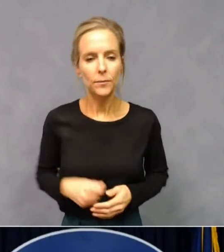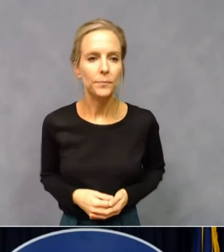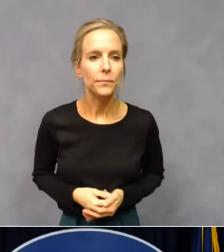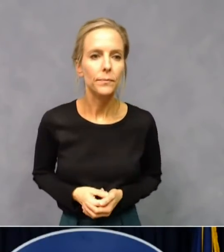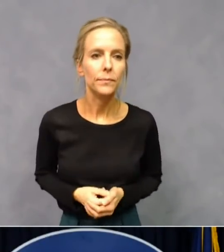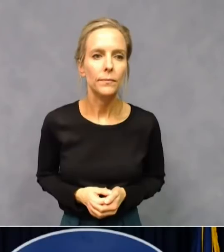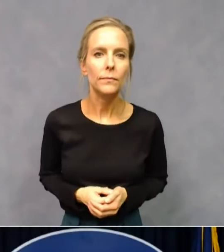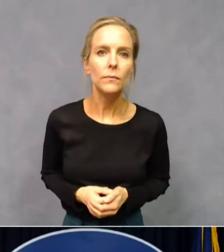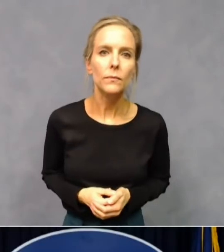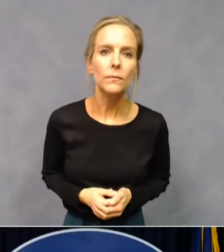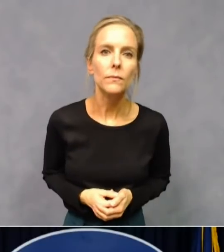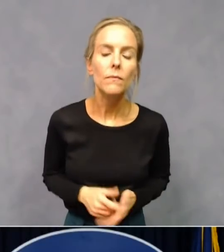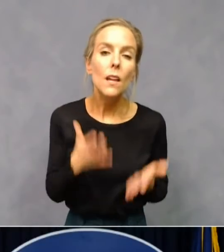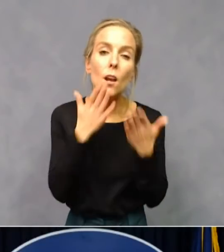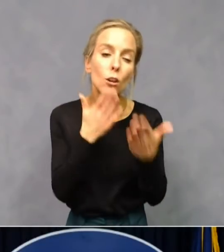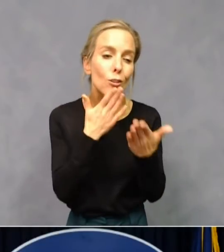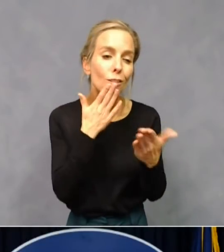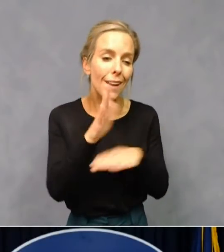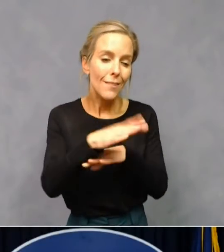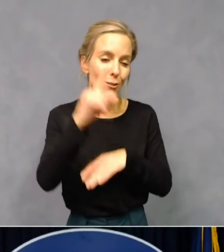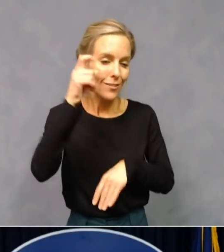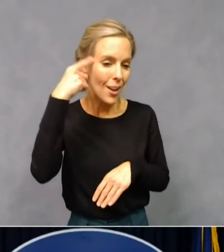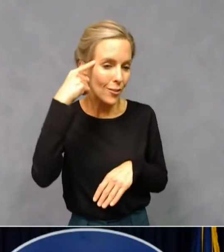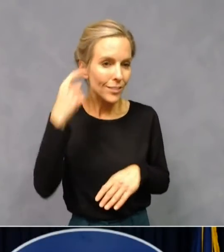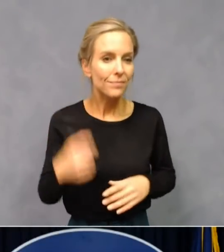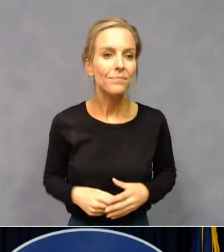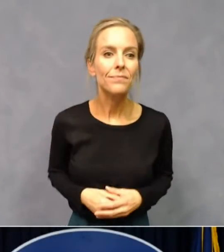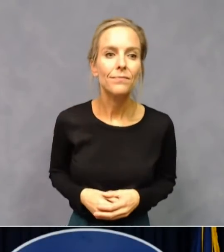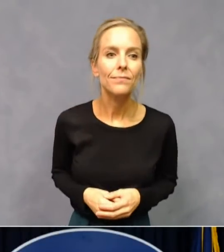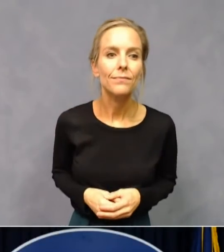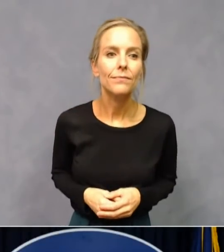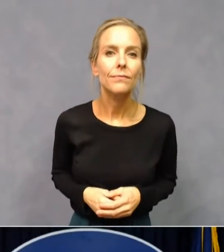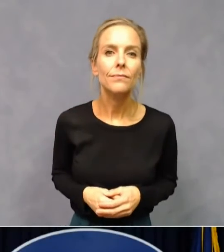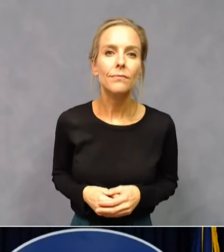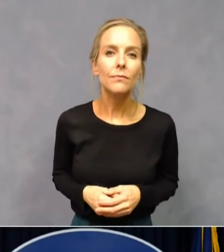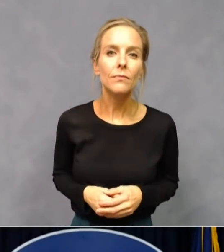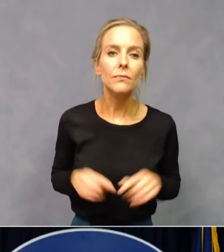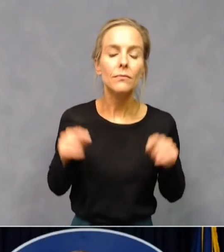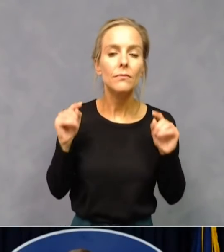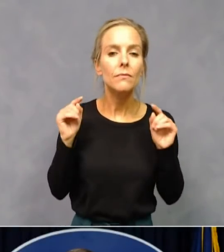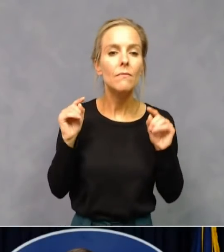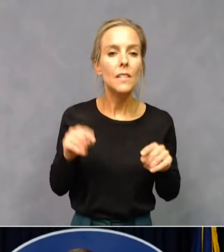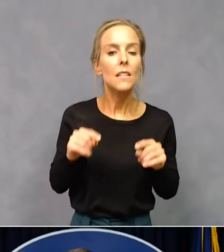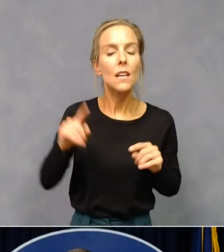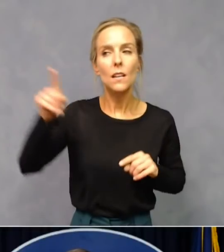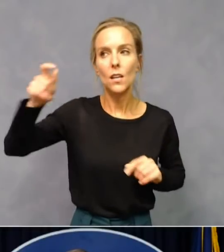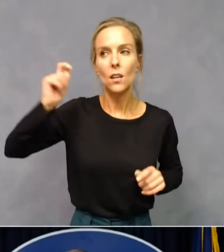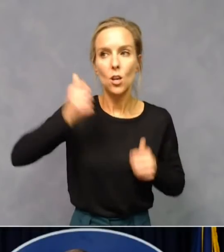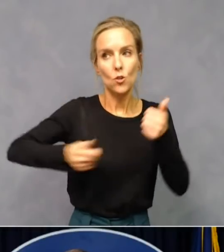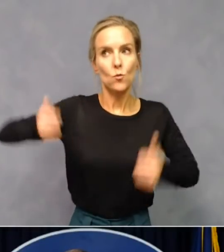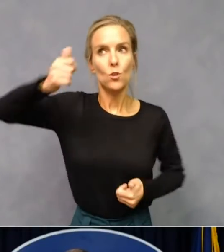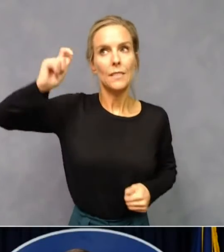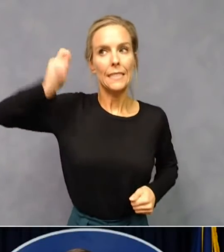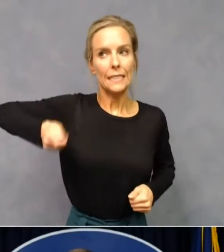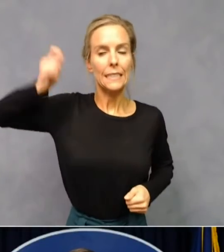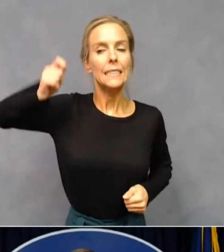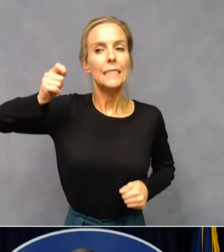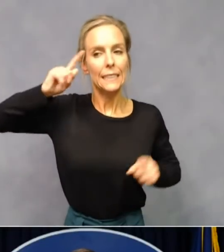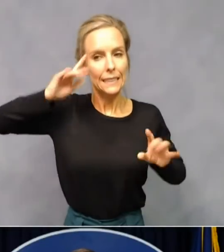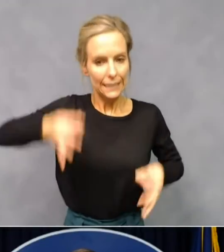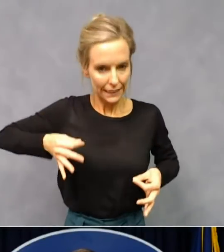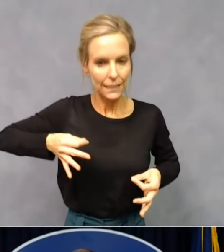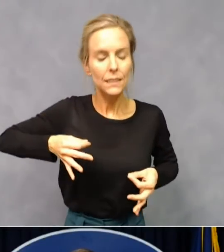Good afternoon, Governor. With the Supreme Court decision and the increased cases in more red counties